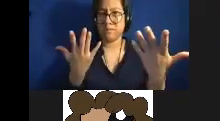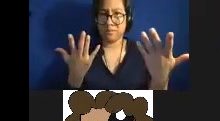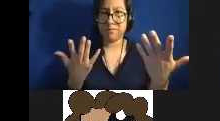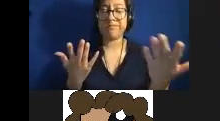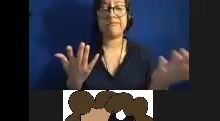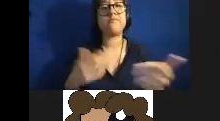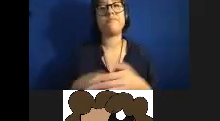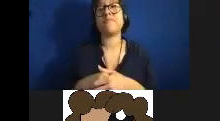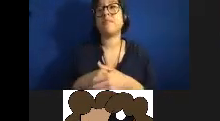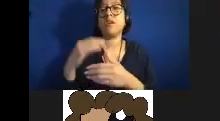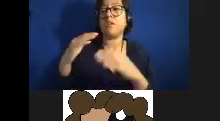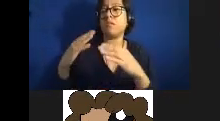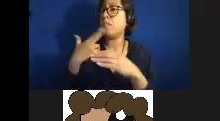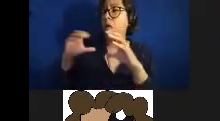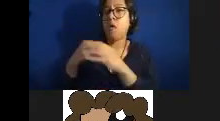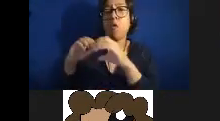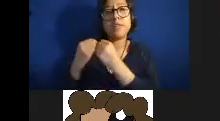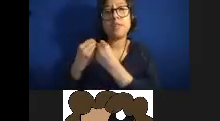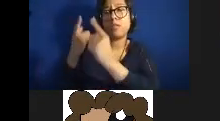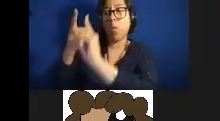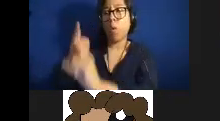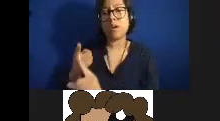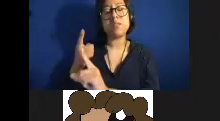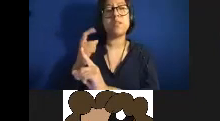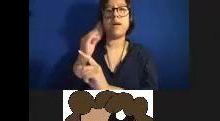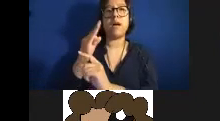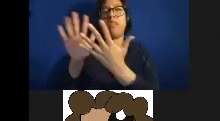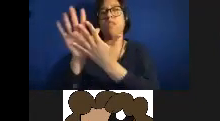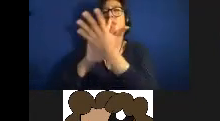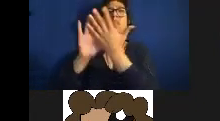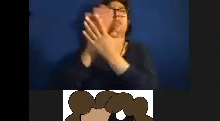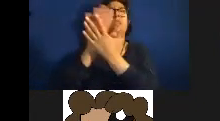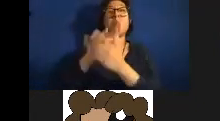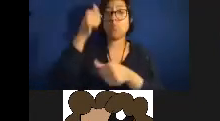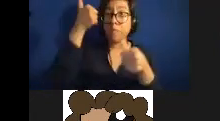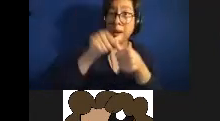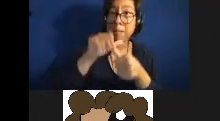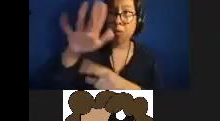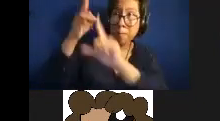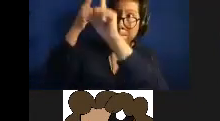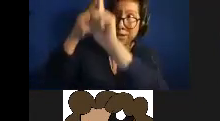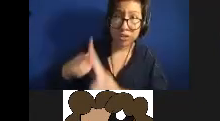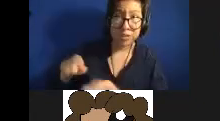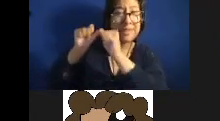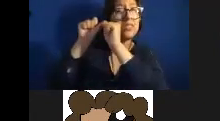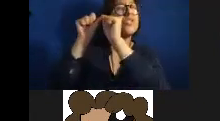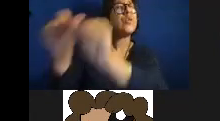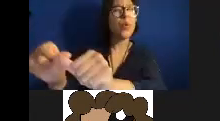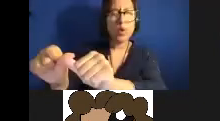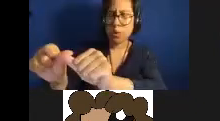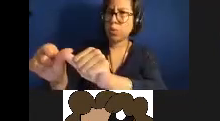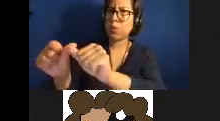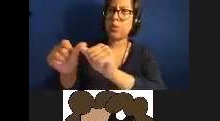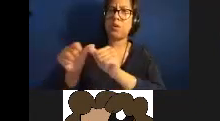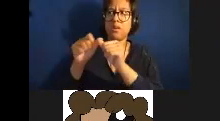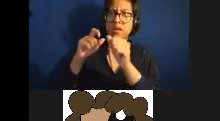place, what the smaller organization wanted in the first place. But if you keep your mission intact and you keep what you wanted to do